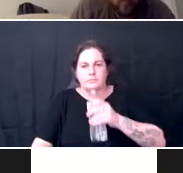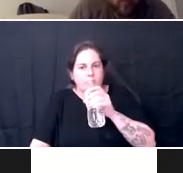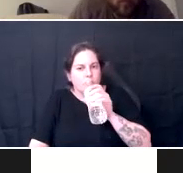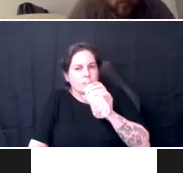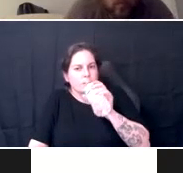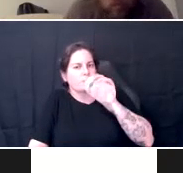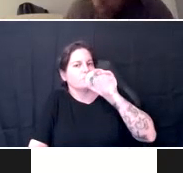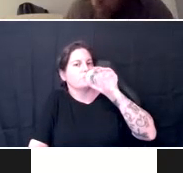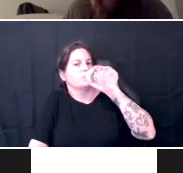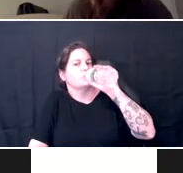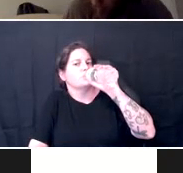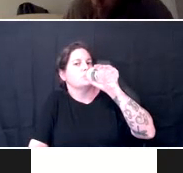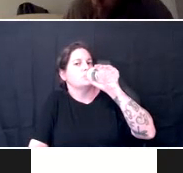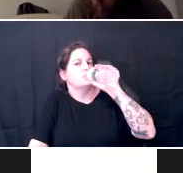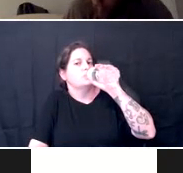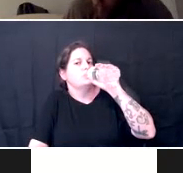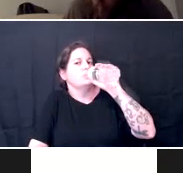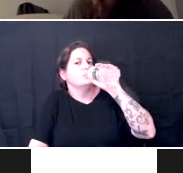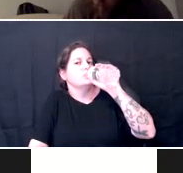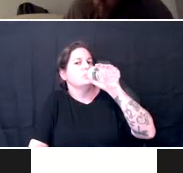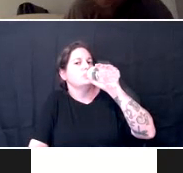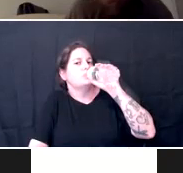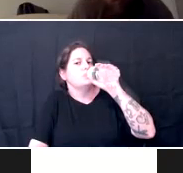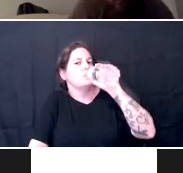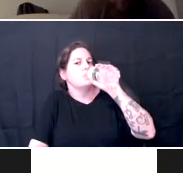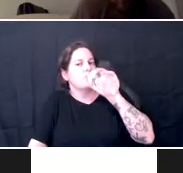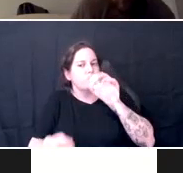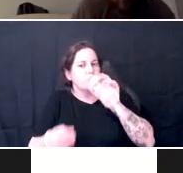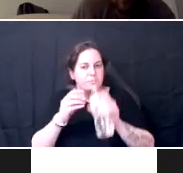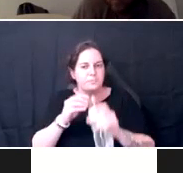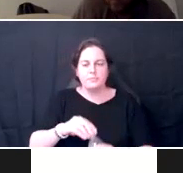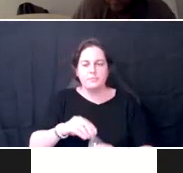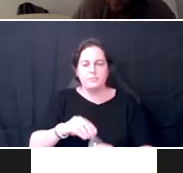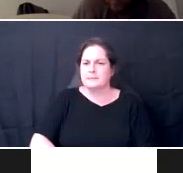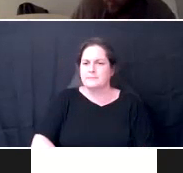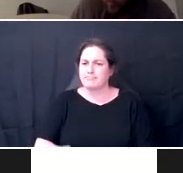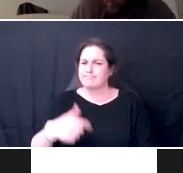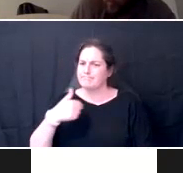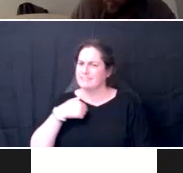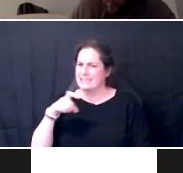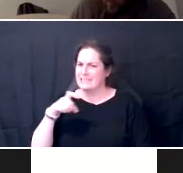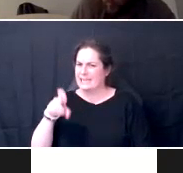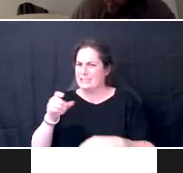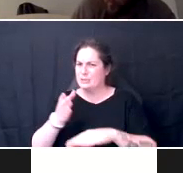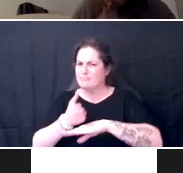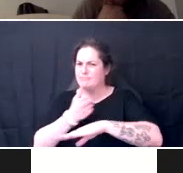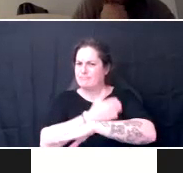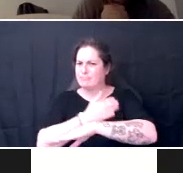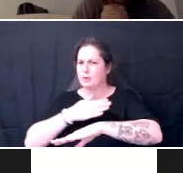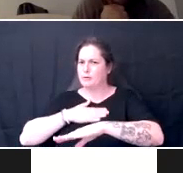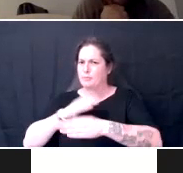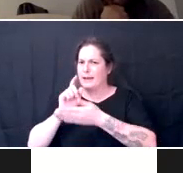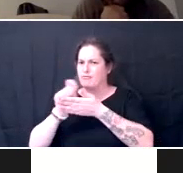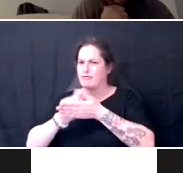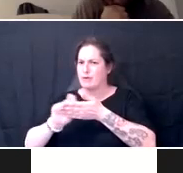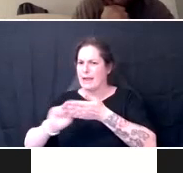Oh, definitely got to work on my pen dexterity there. Okay. So I'll do